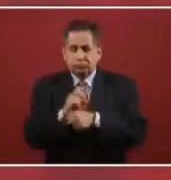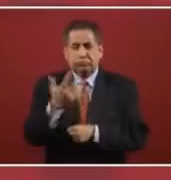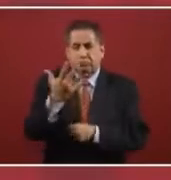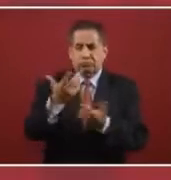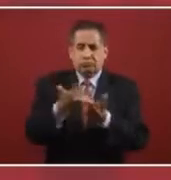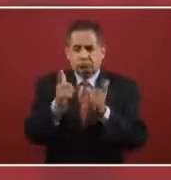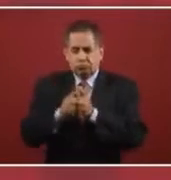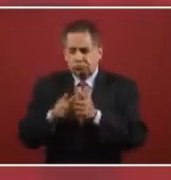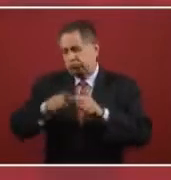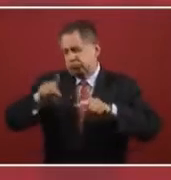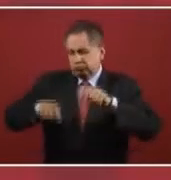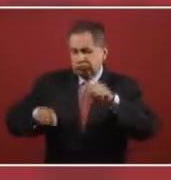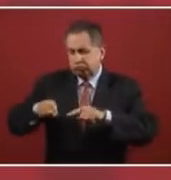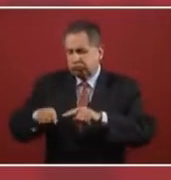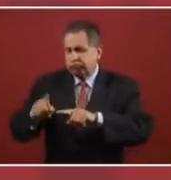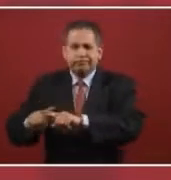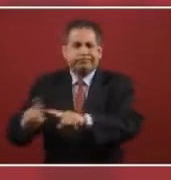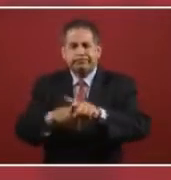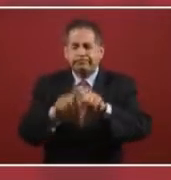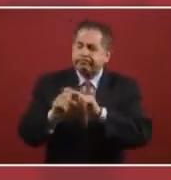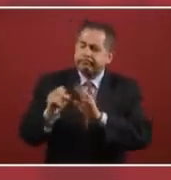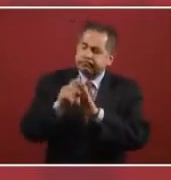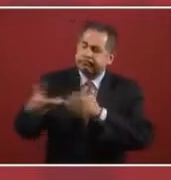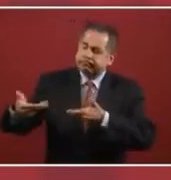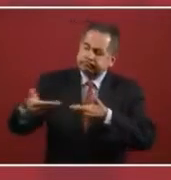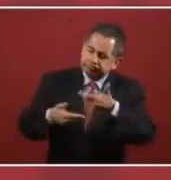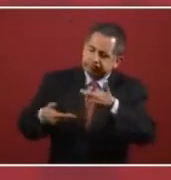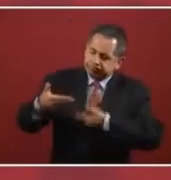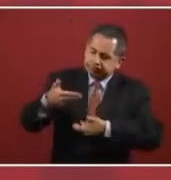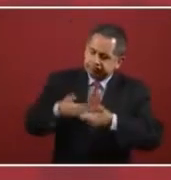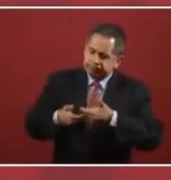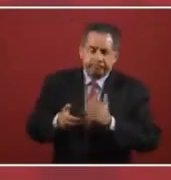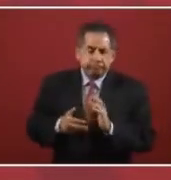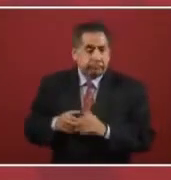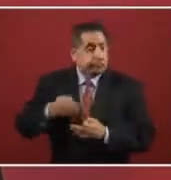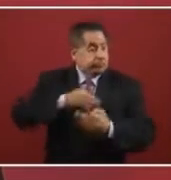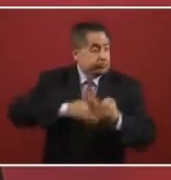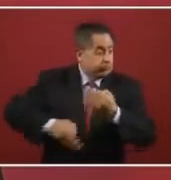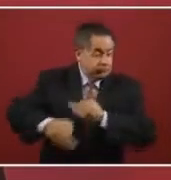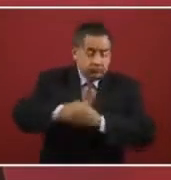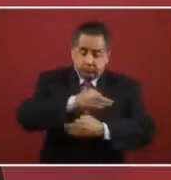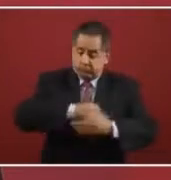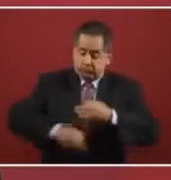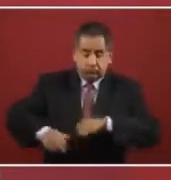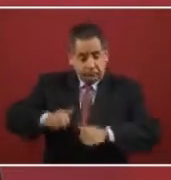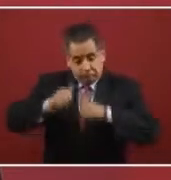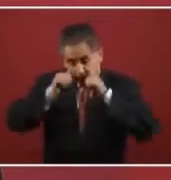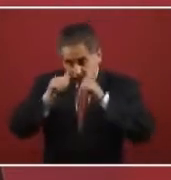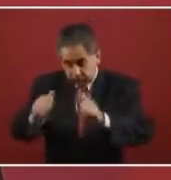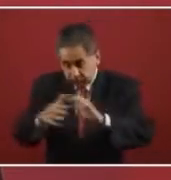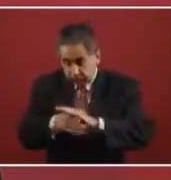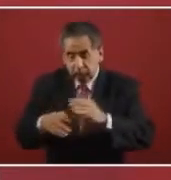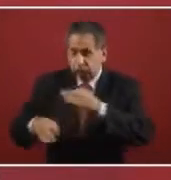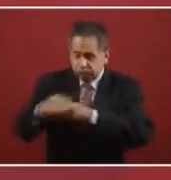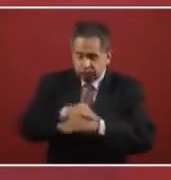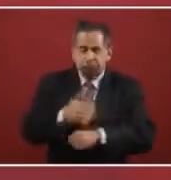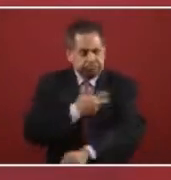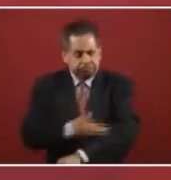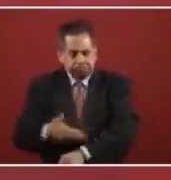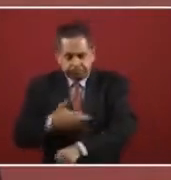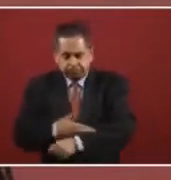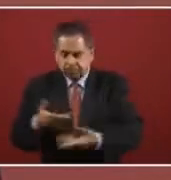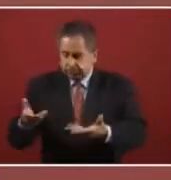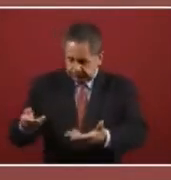probably five groups a day for different soliciting. All of it needs to, everyone